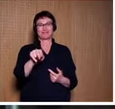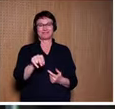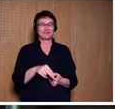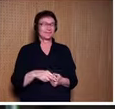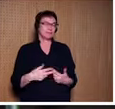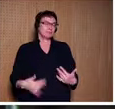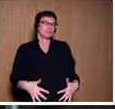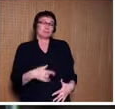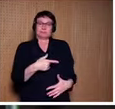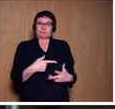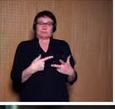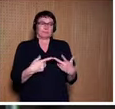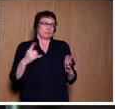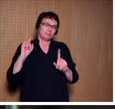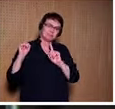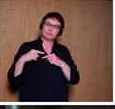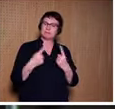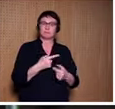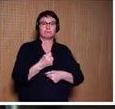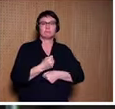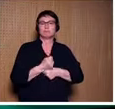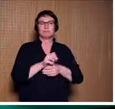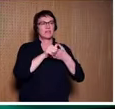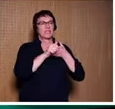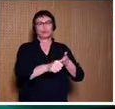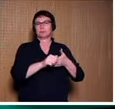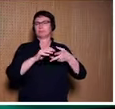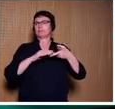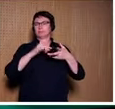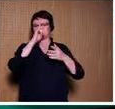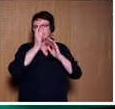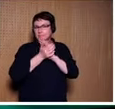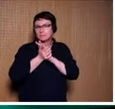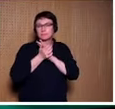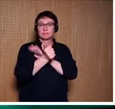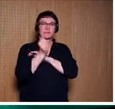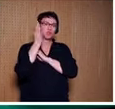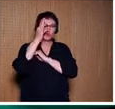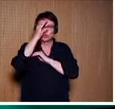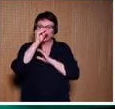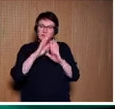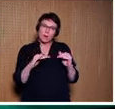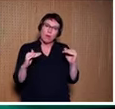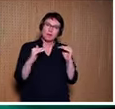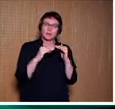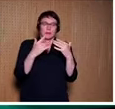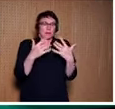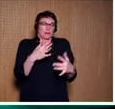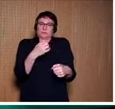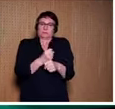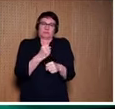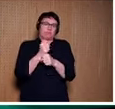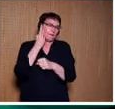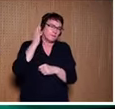She brings 3 decades of leadership experiences and expertise in gender equality and a strong commitment to